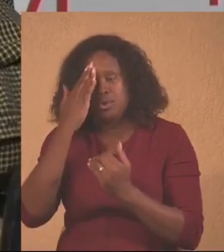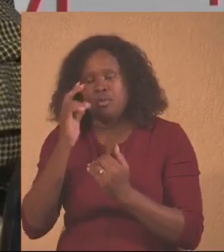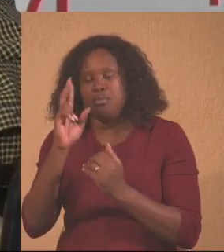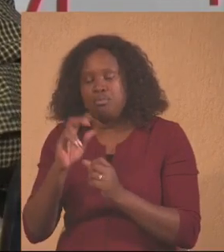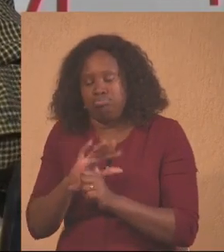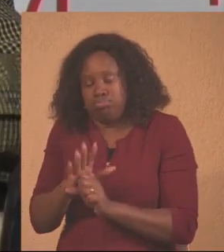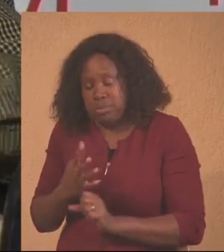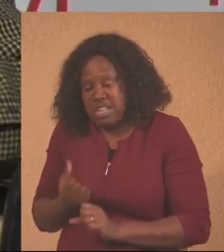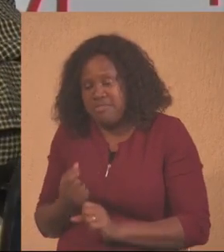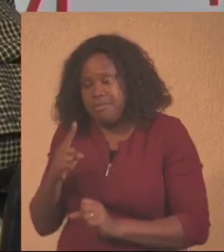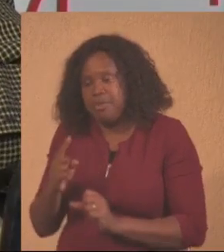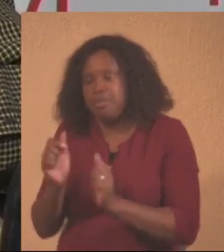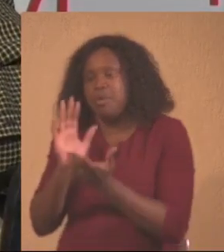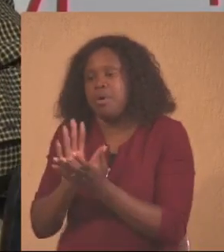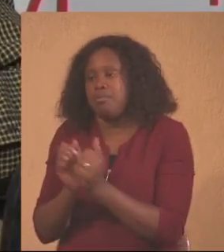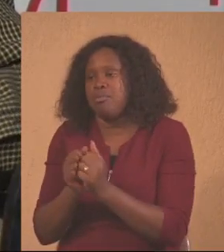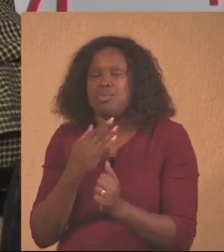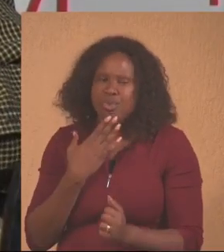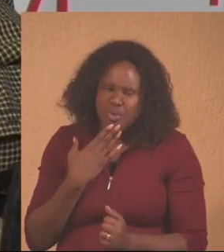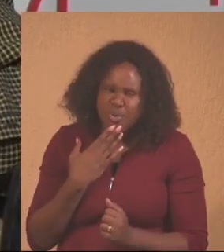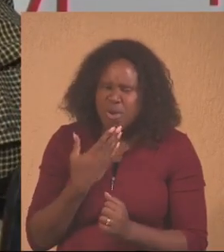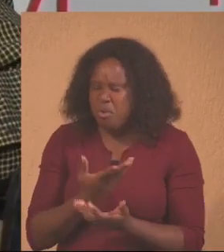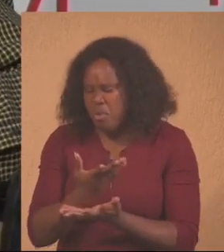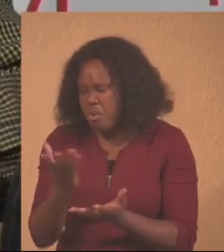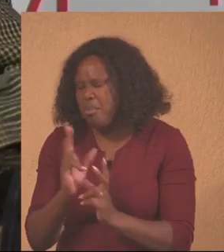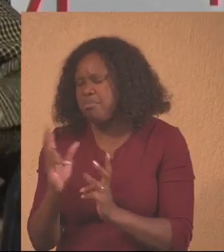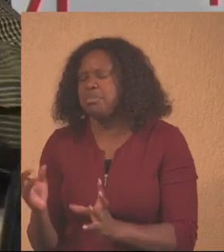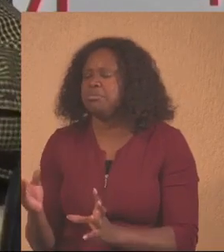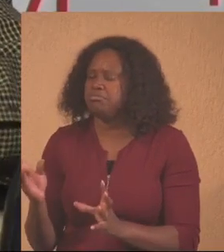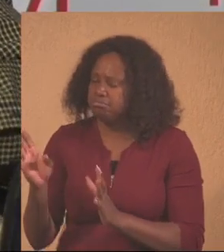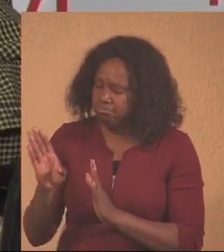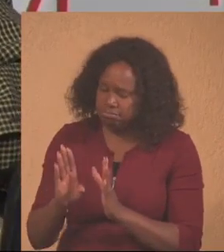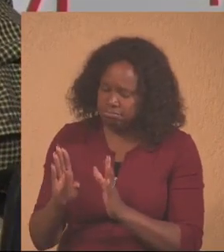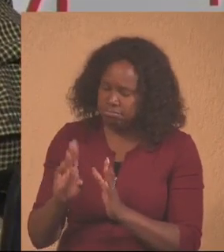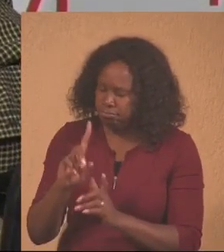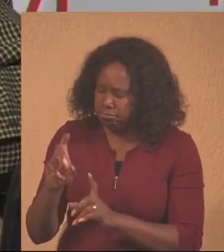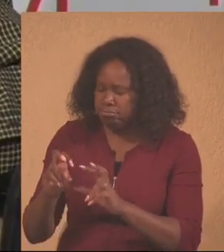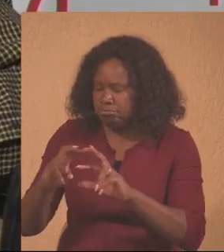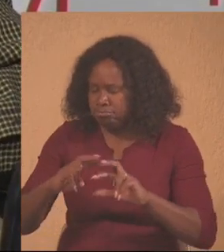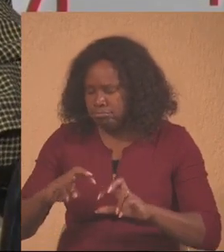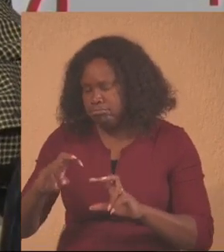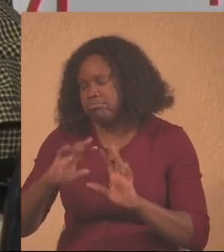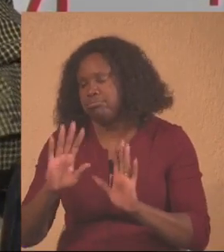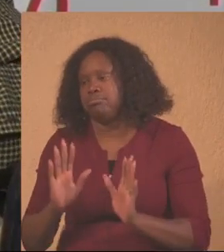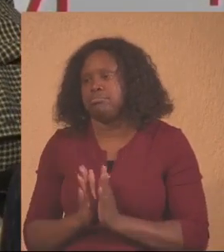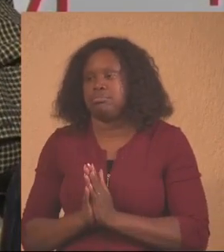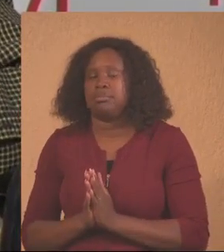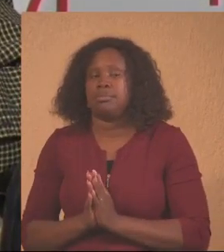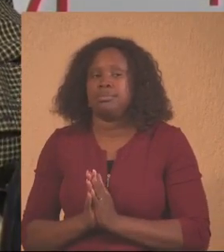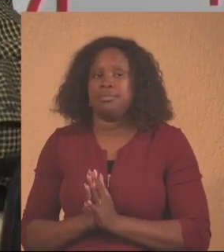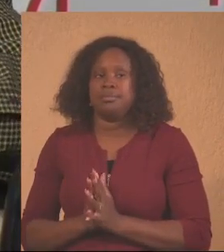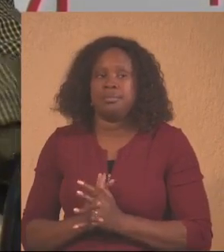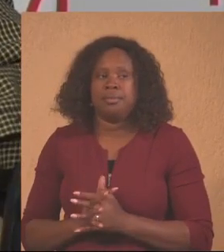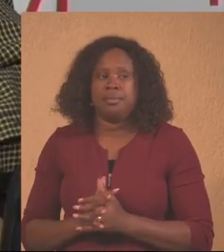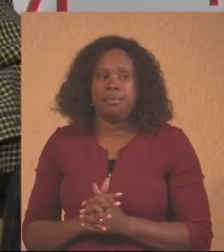a high percent of your activities to trace those who have been in contact with a sick